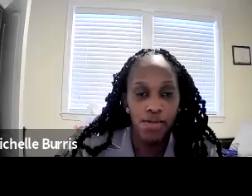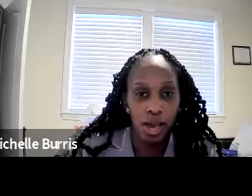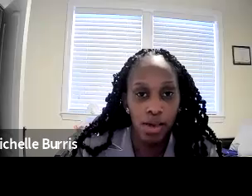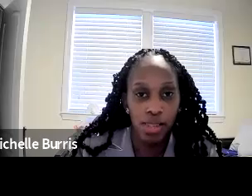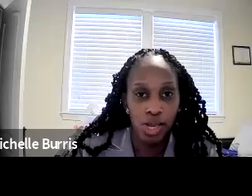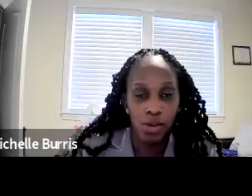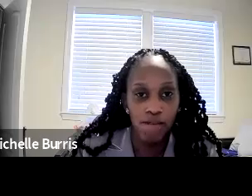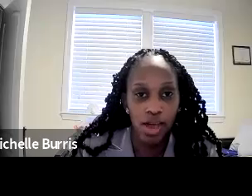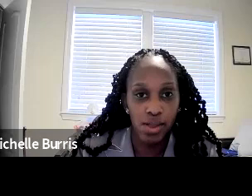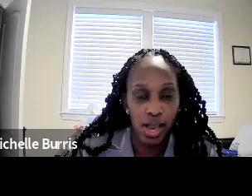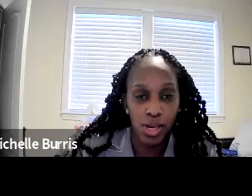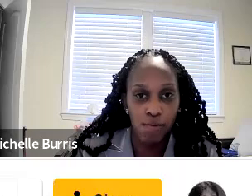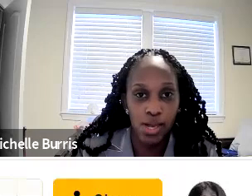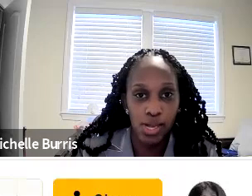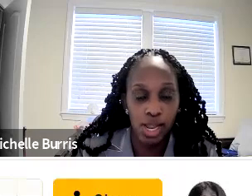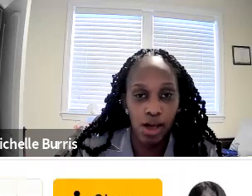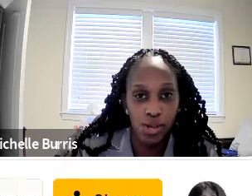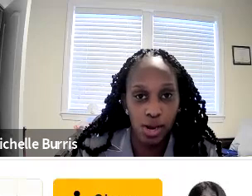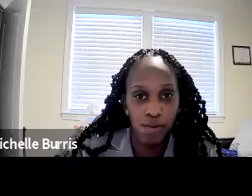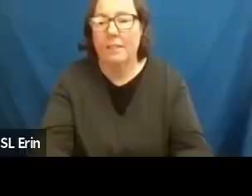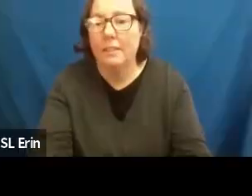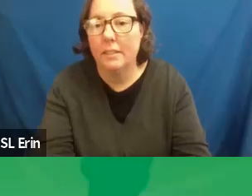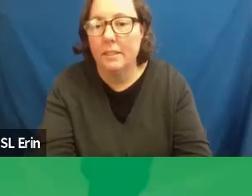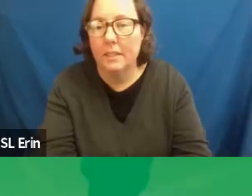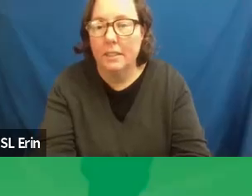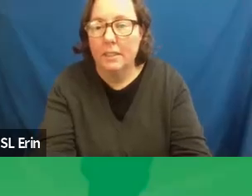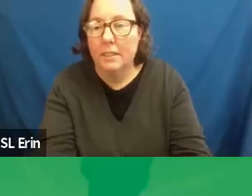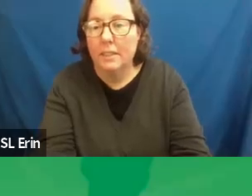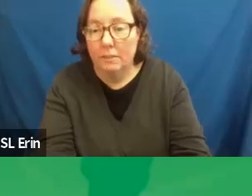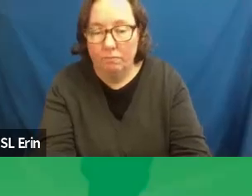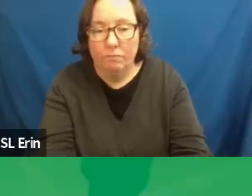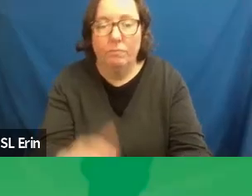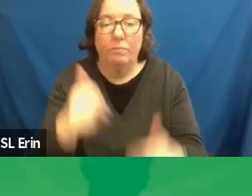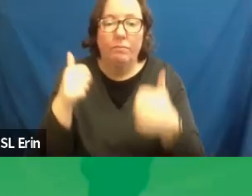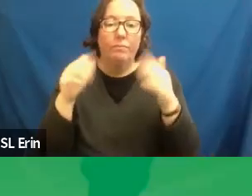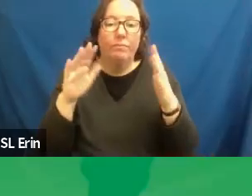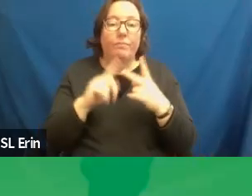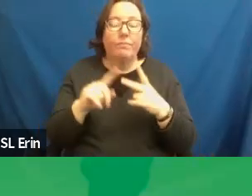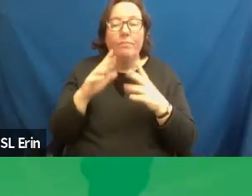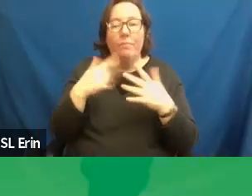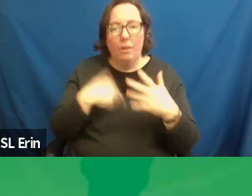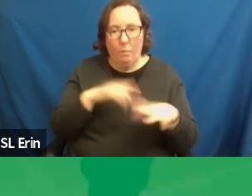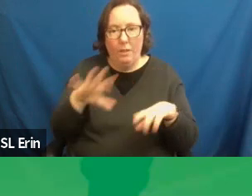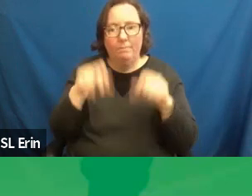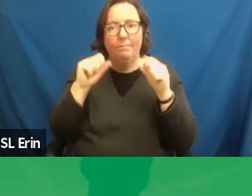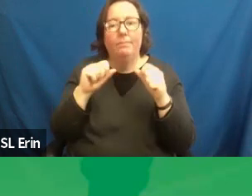about a youth summit the Century Foundation recently hosted with Hunter College High School in New York City.